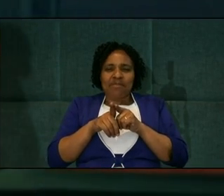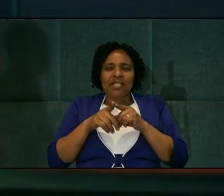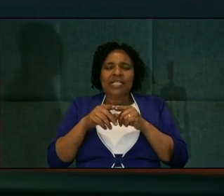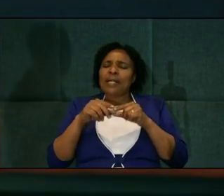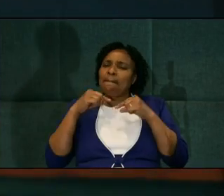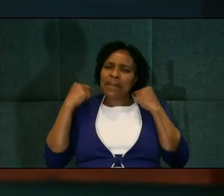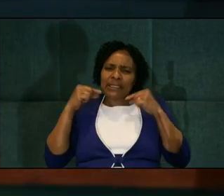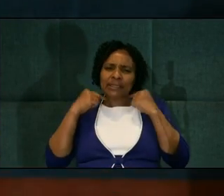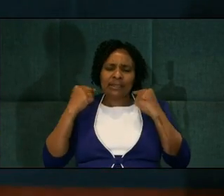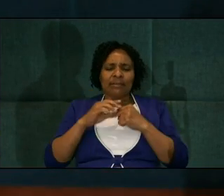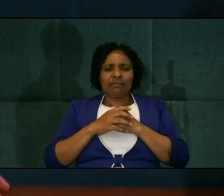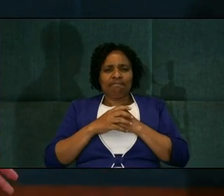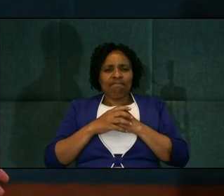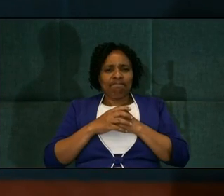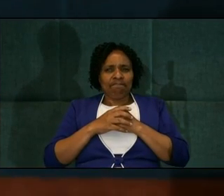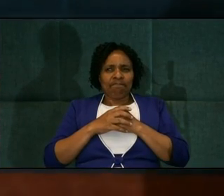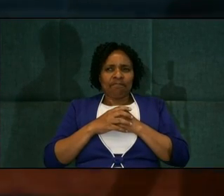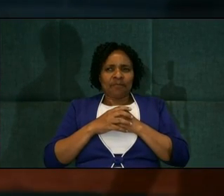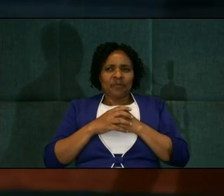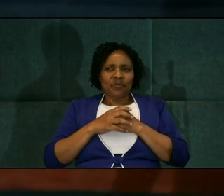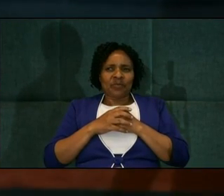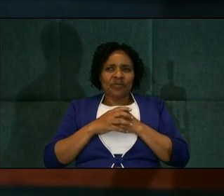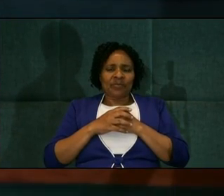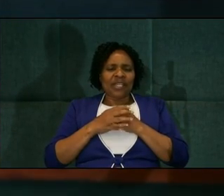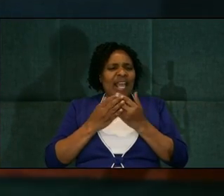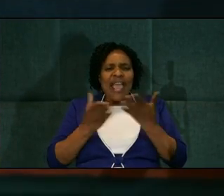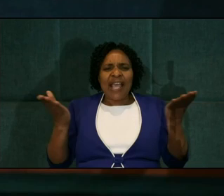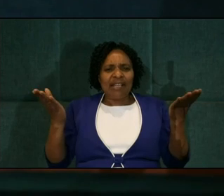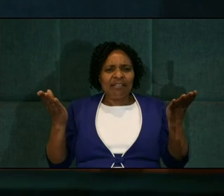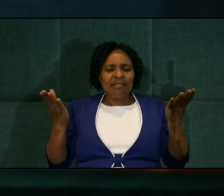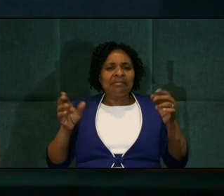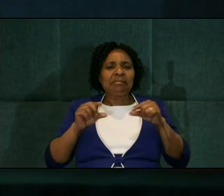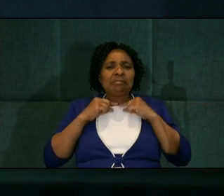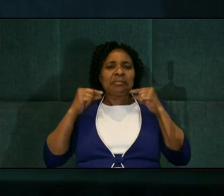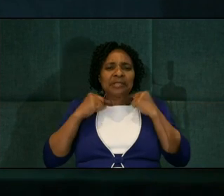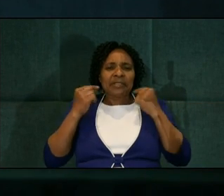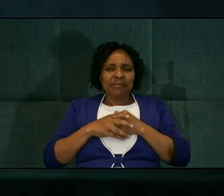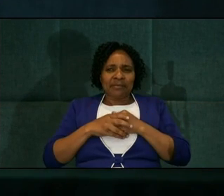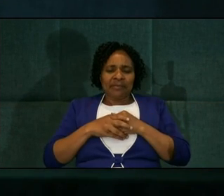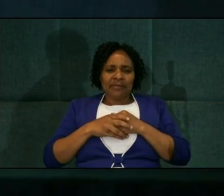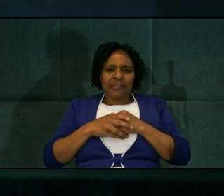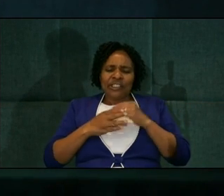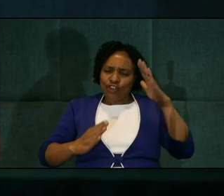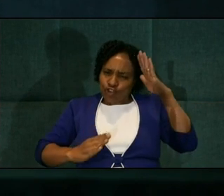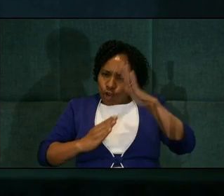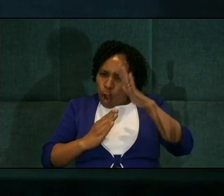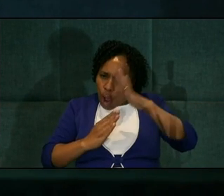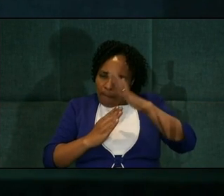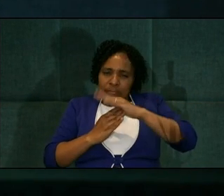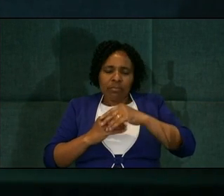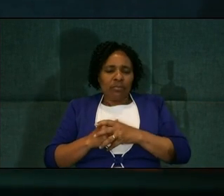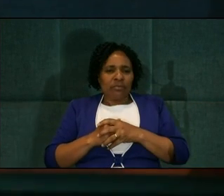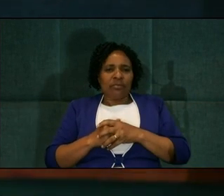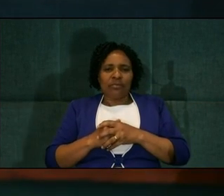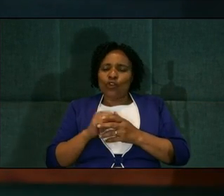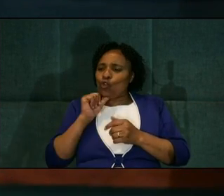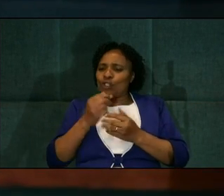Priests. This is the clergy. And by the way, it's not just any of them. Which of them? Chief of them.